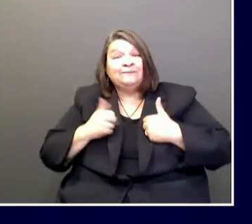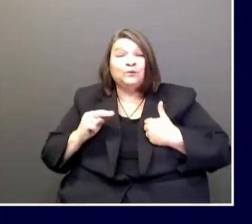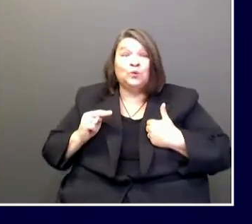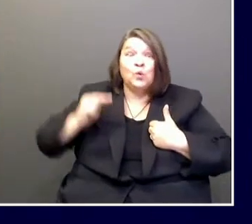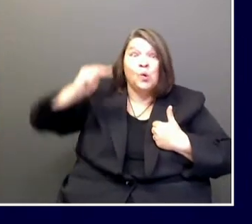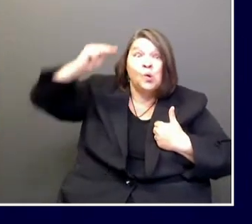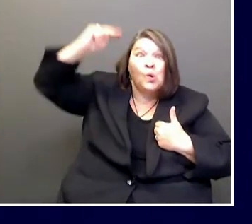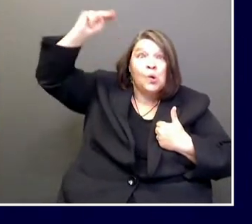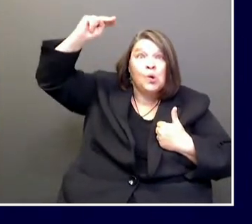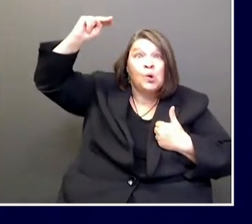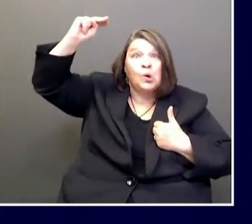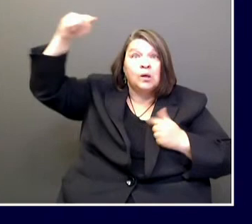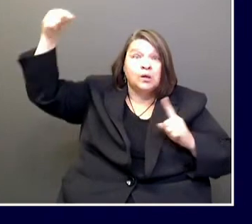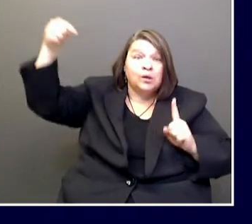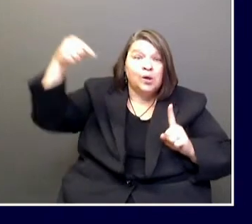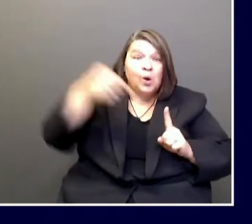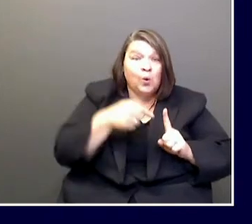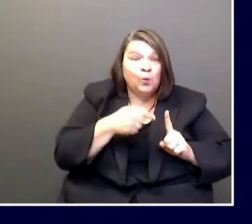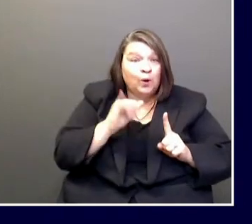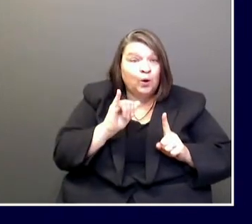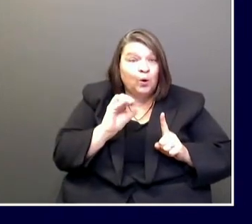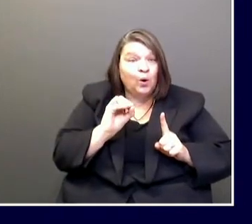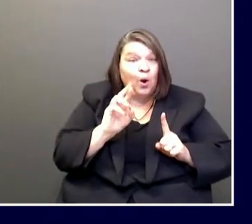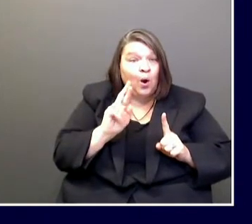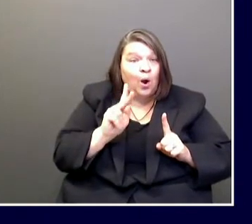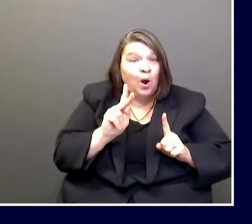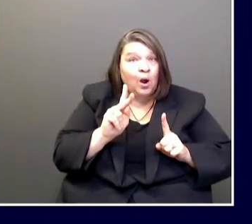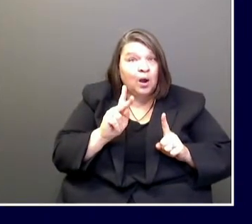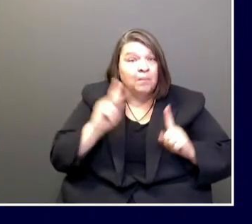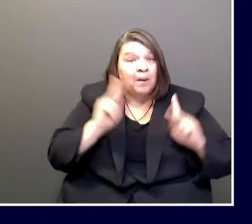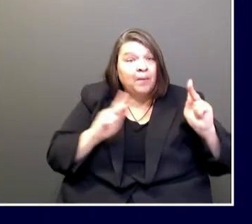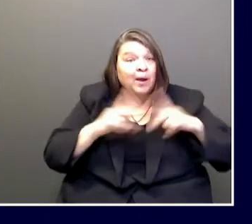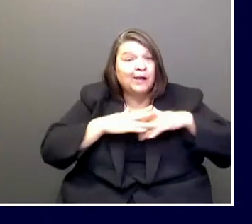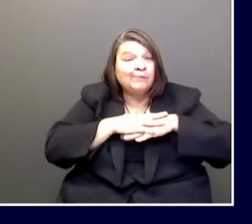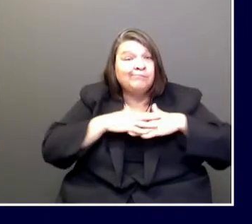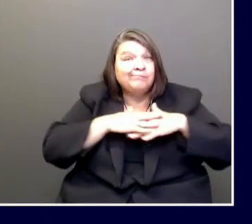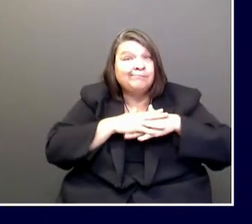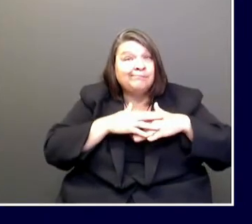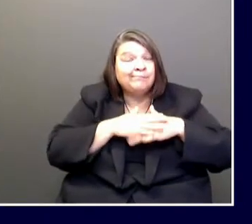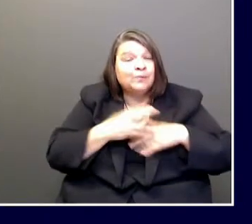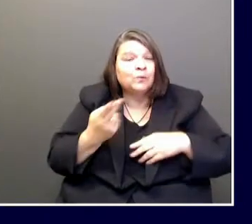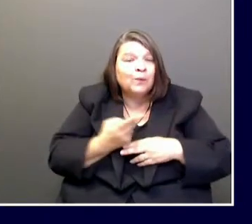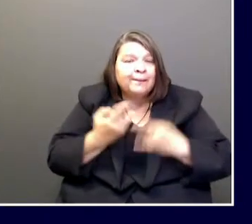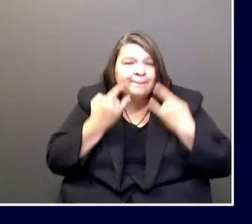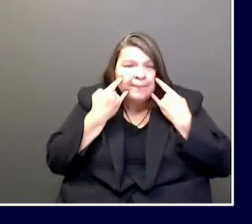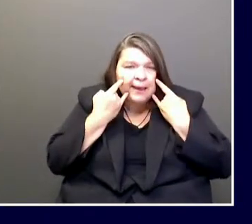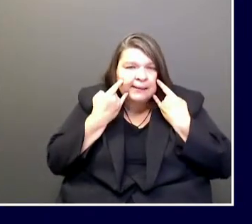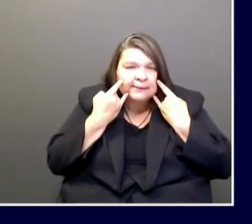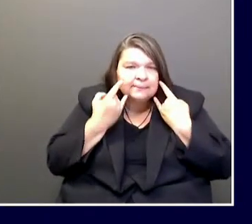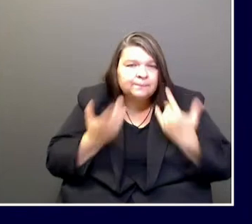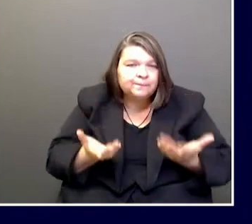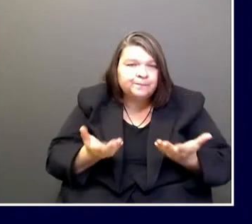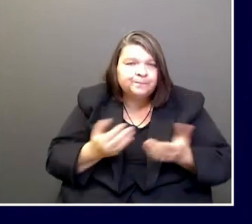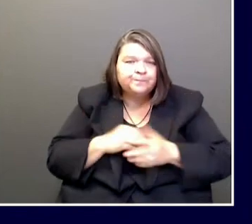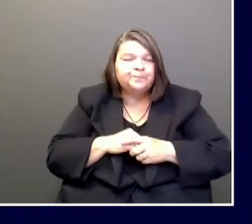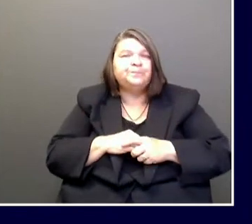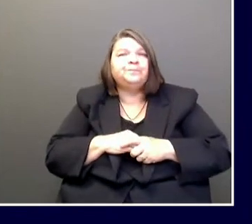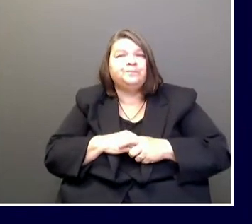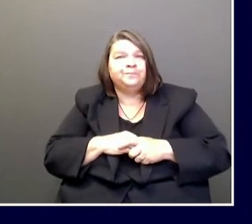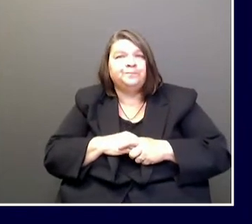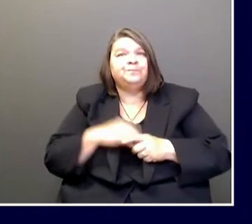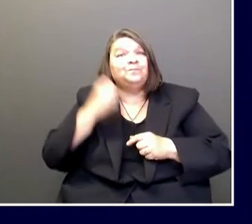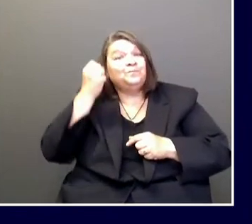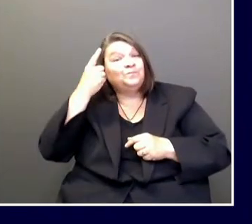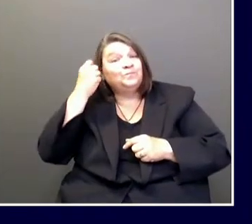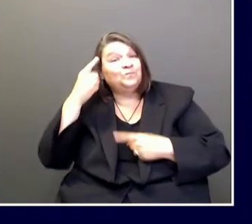there. So it's not as if these counties are on an island, but given all that we know, there are differences in risk, and that's one